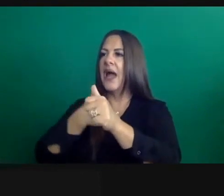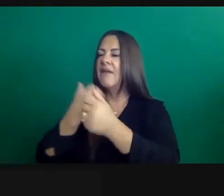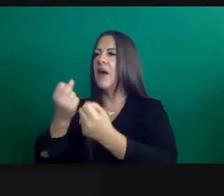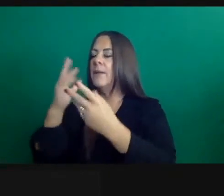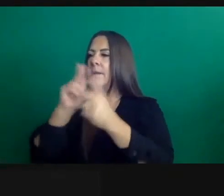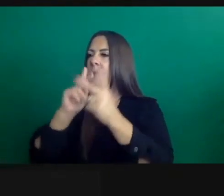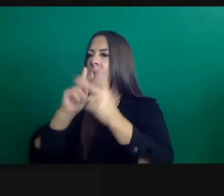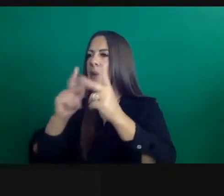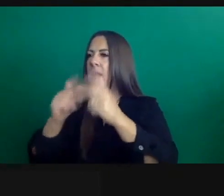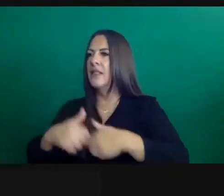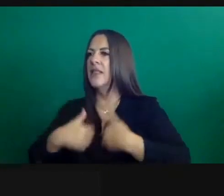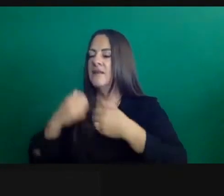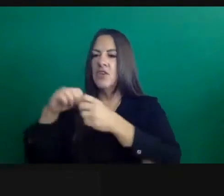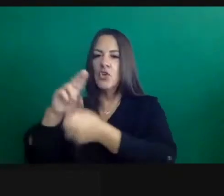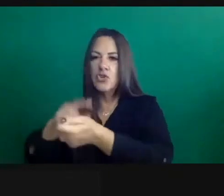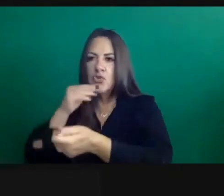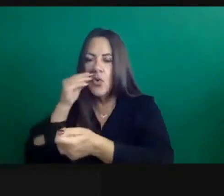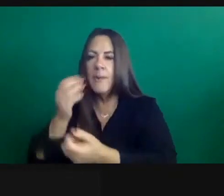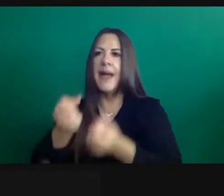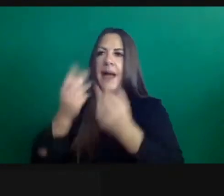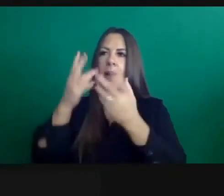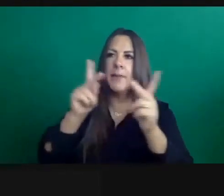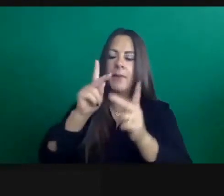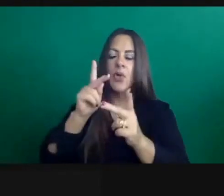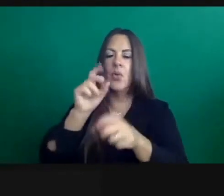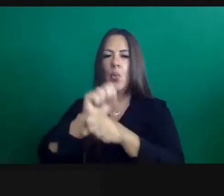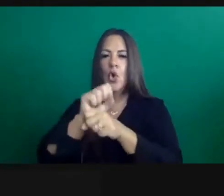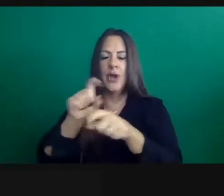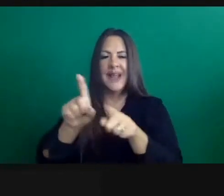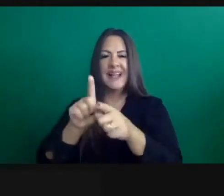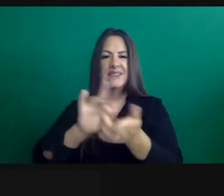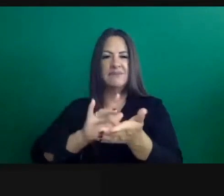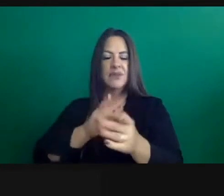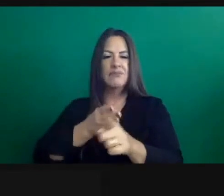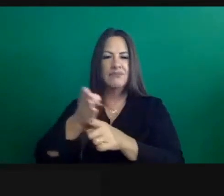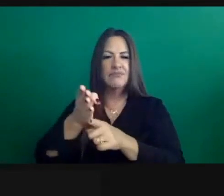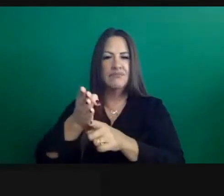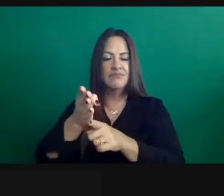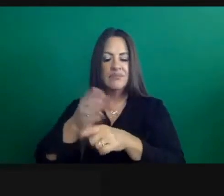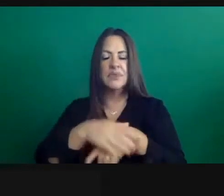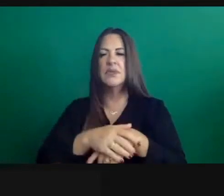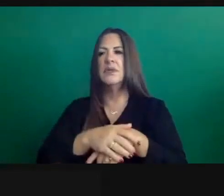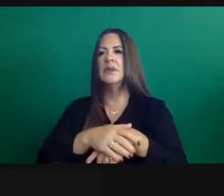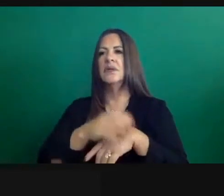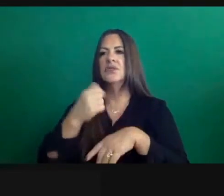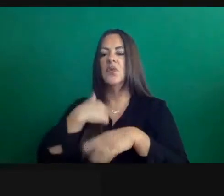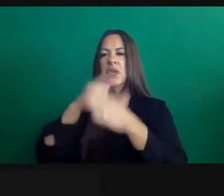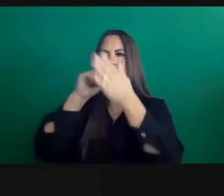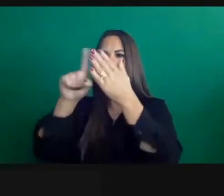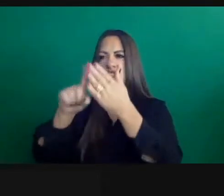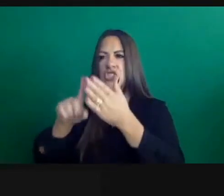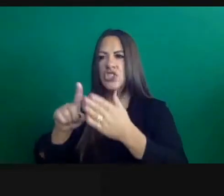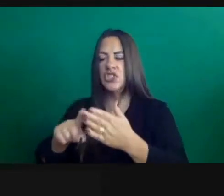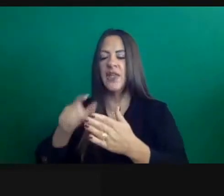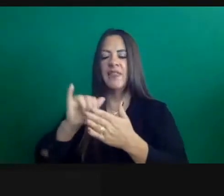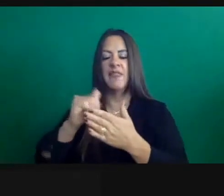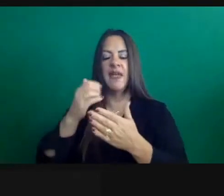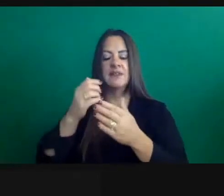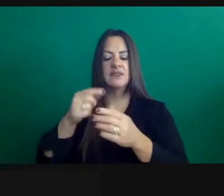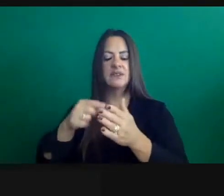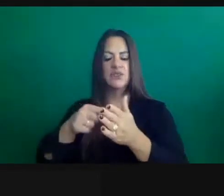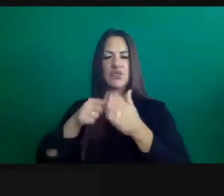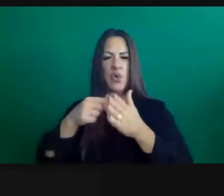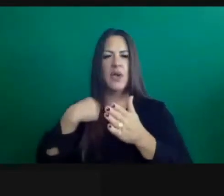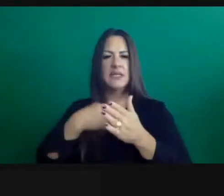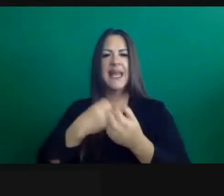a regional hospital that draws from other counties, a bunch of the main health facilities there, an